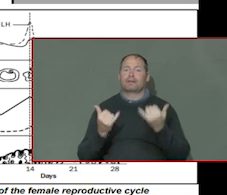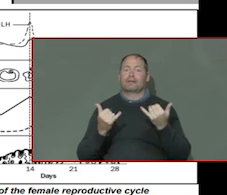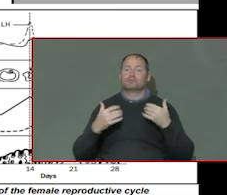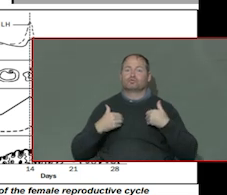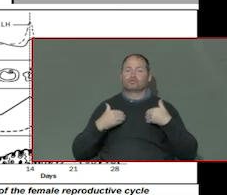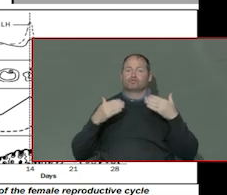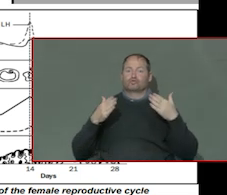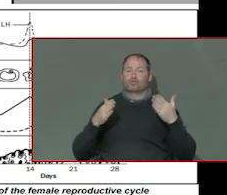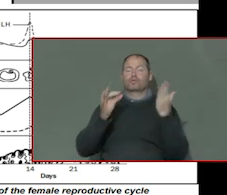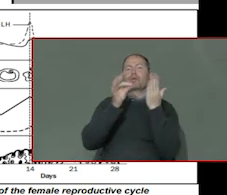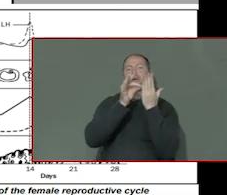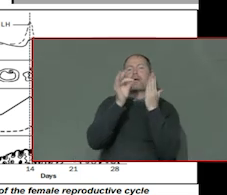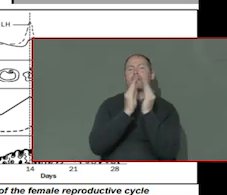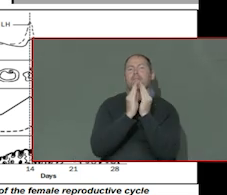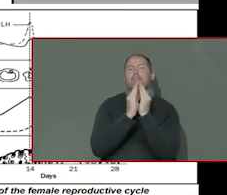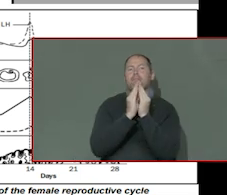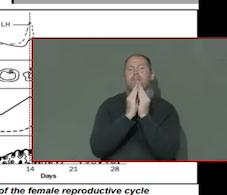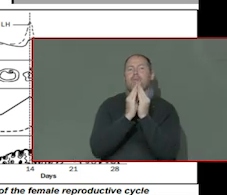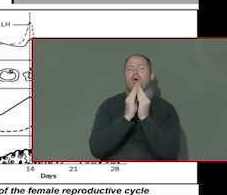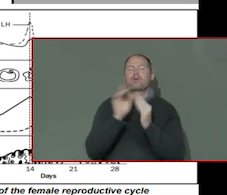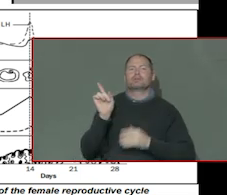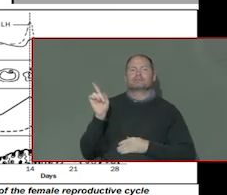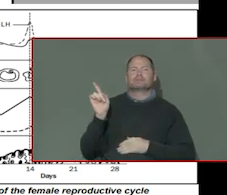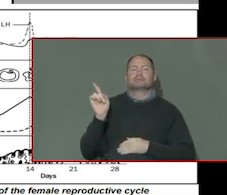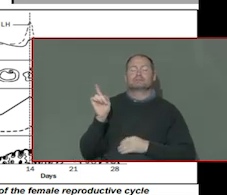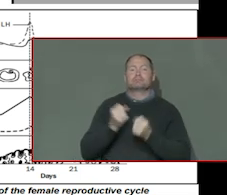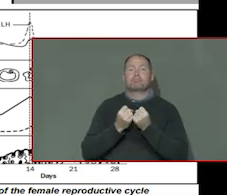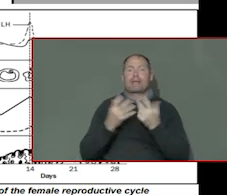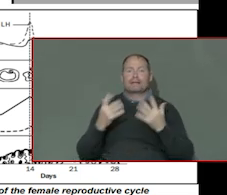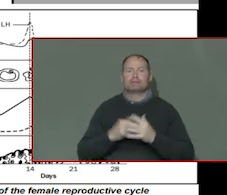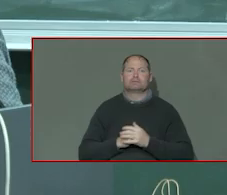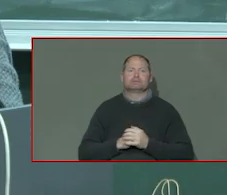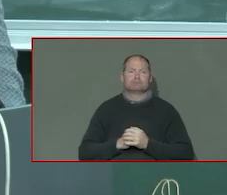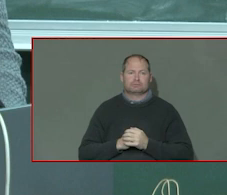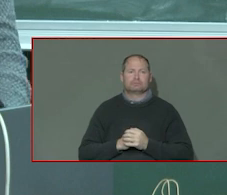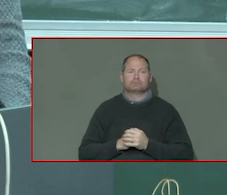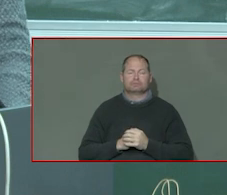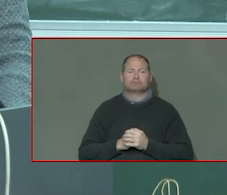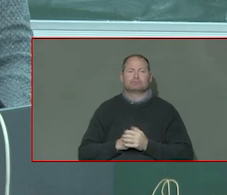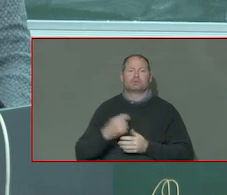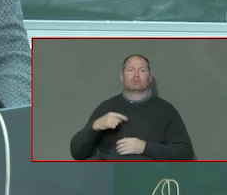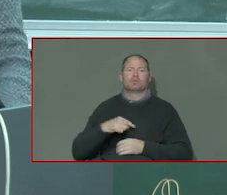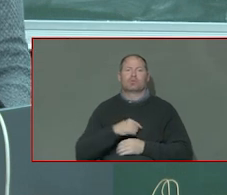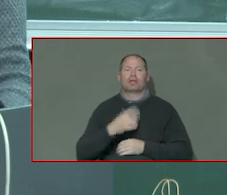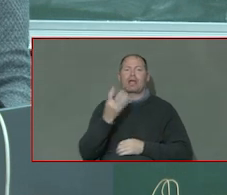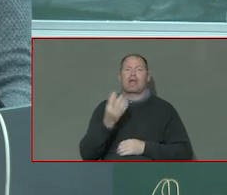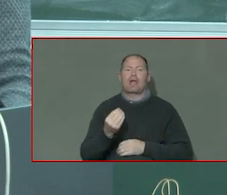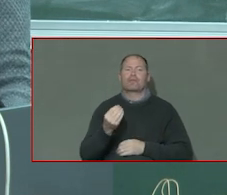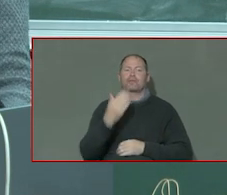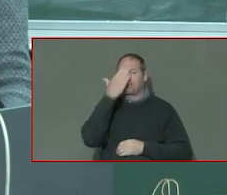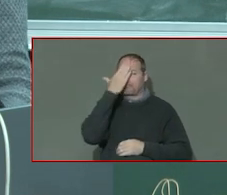was accredited for the endocrine system is a lot. We only have this one picture, this